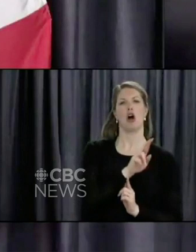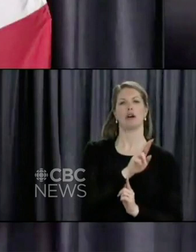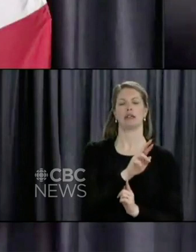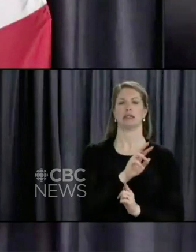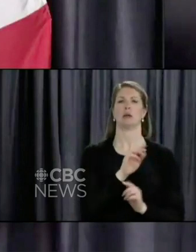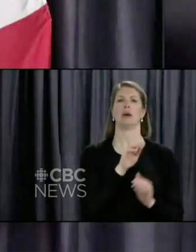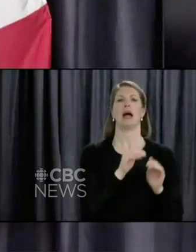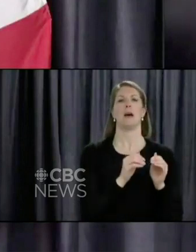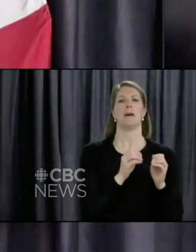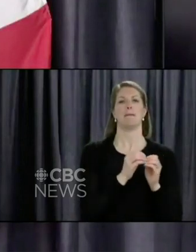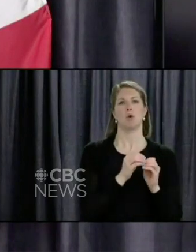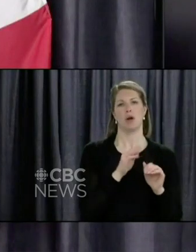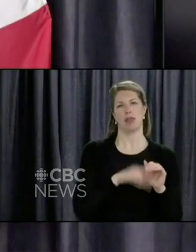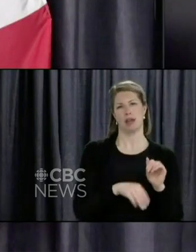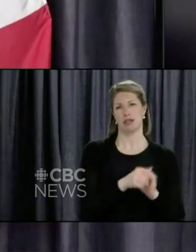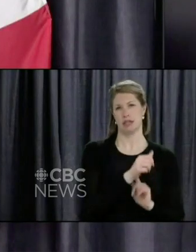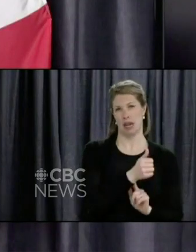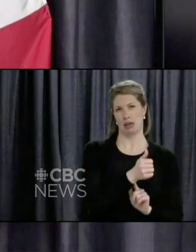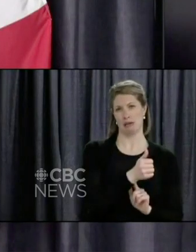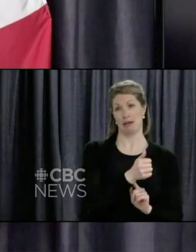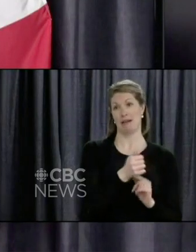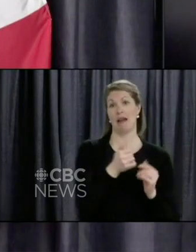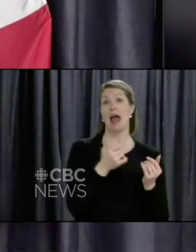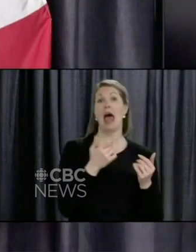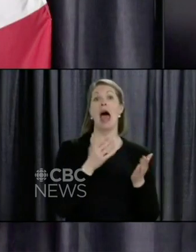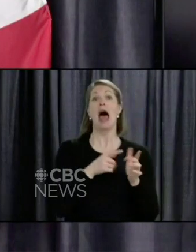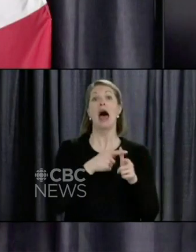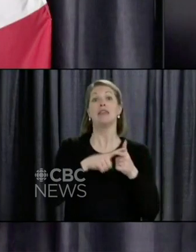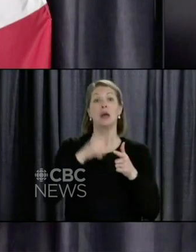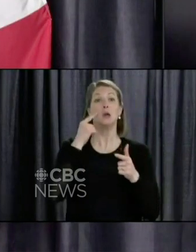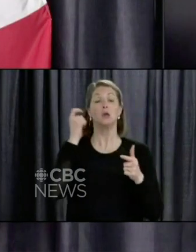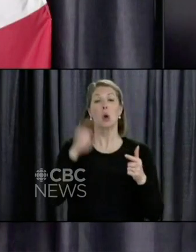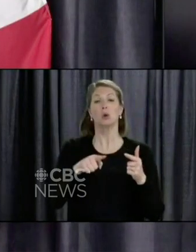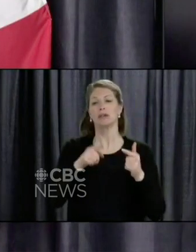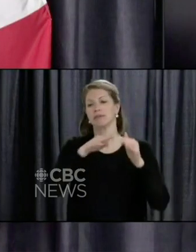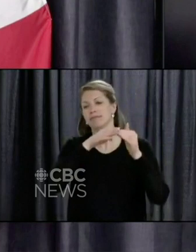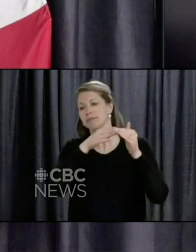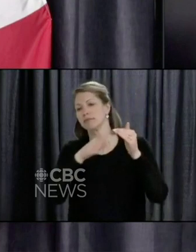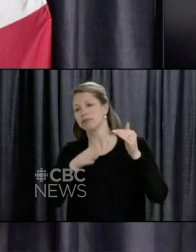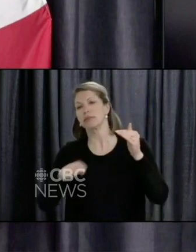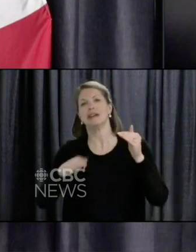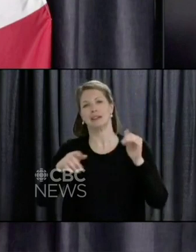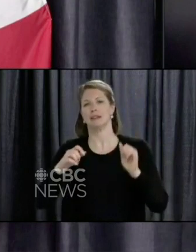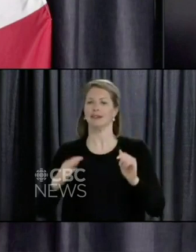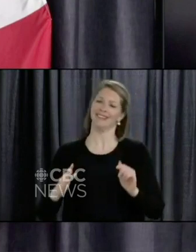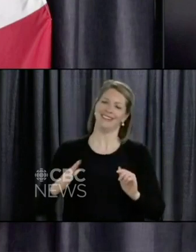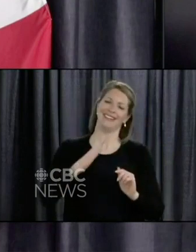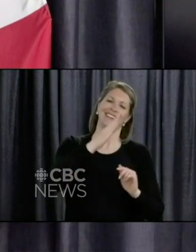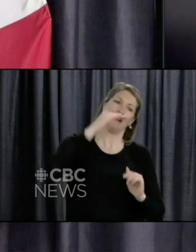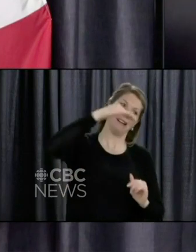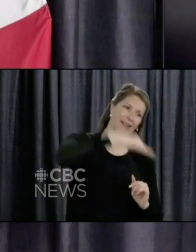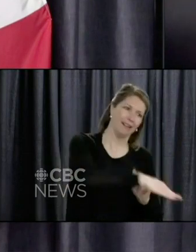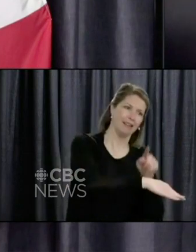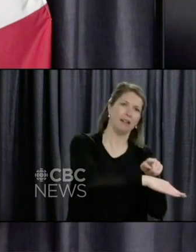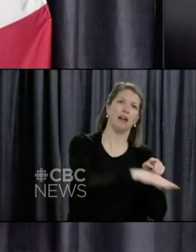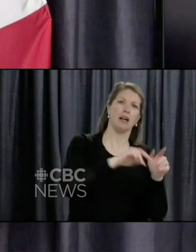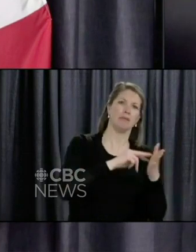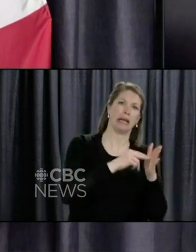RT every day is not necessarily reasonable. She's going to use this as a trend of how we're actually doing.